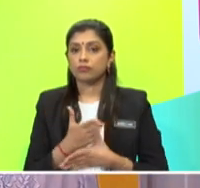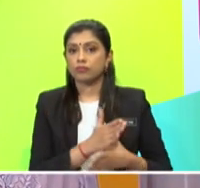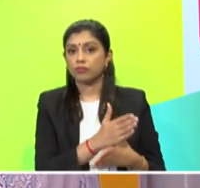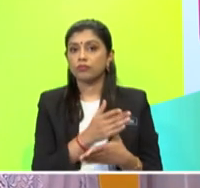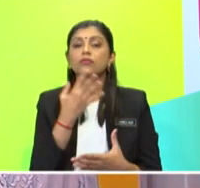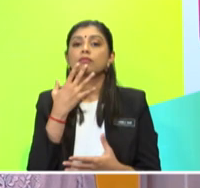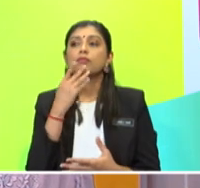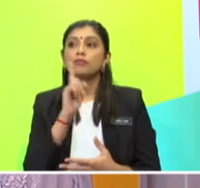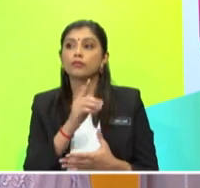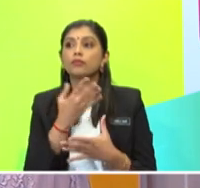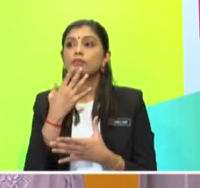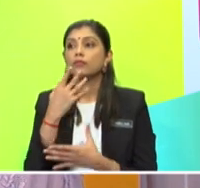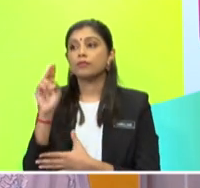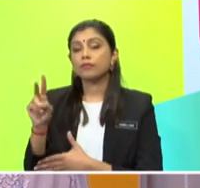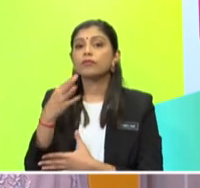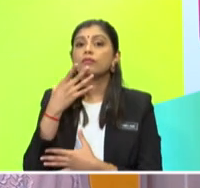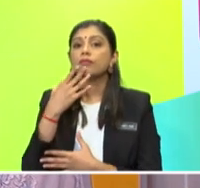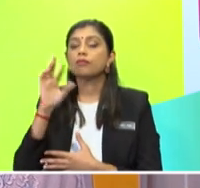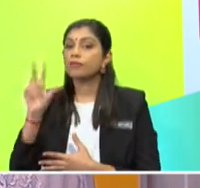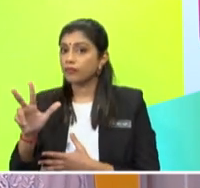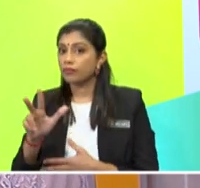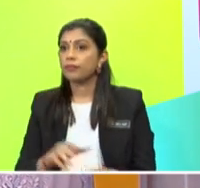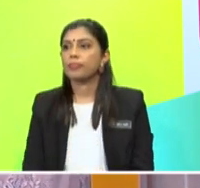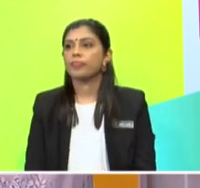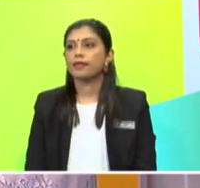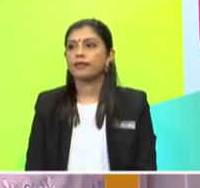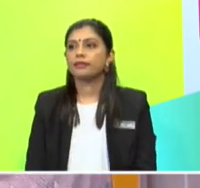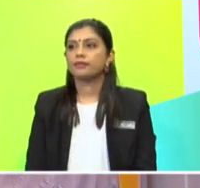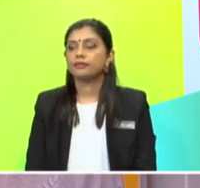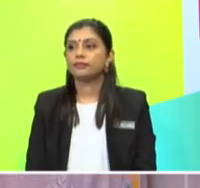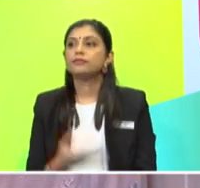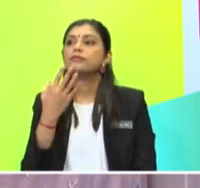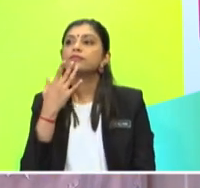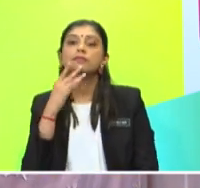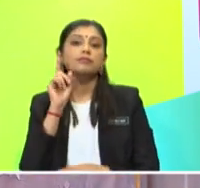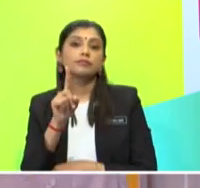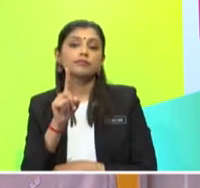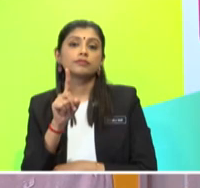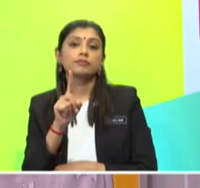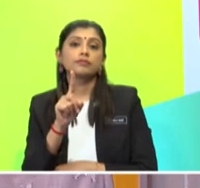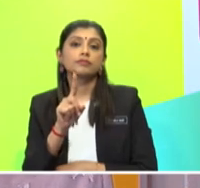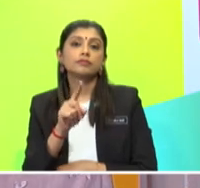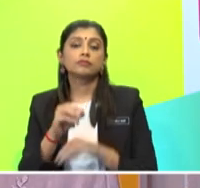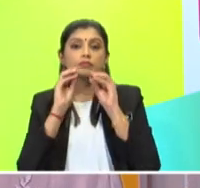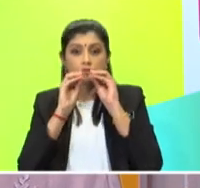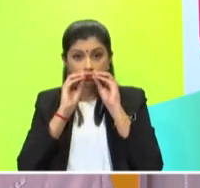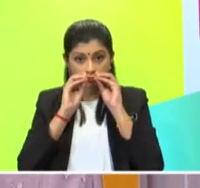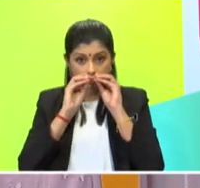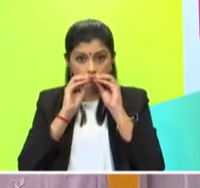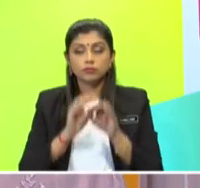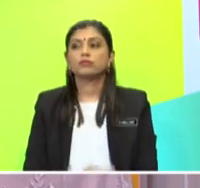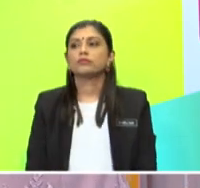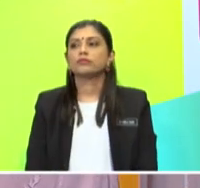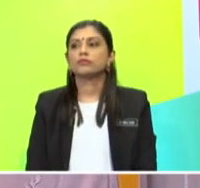educate through exposure. Now, the second color is green, where you need to have modal verb. It can be can, could,